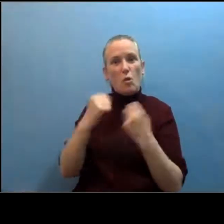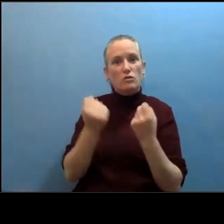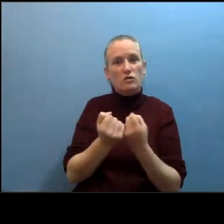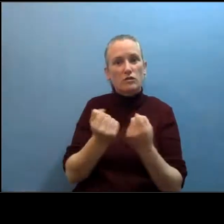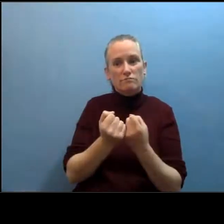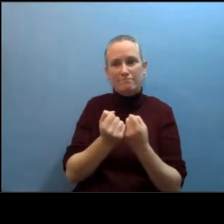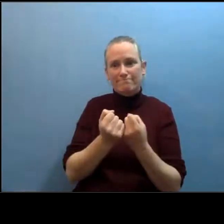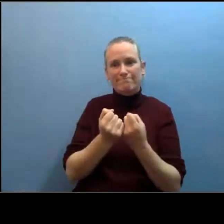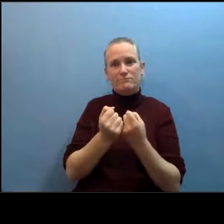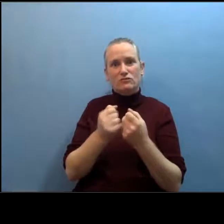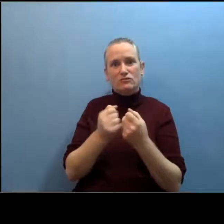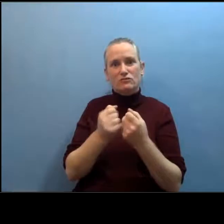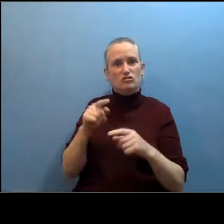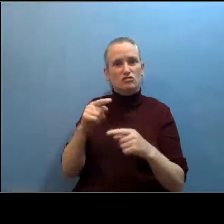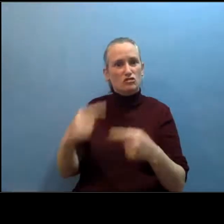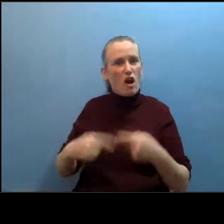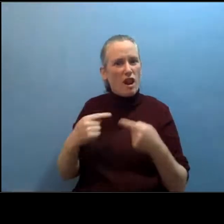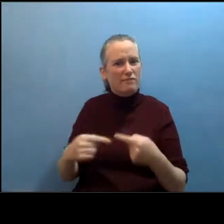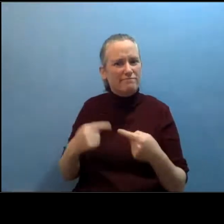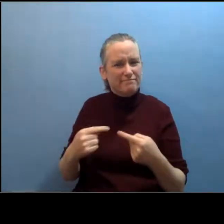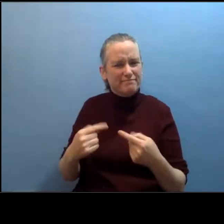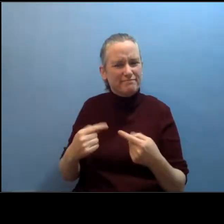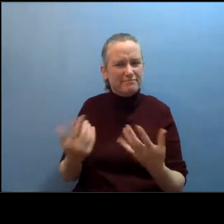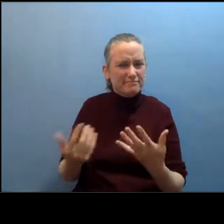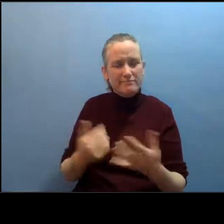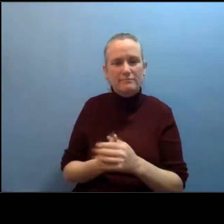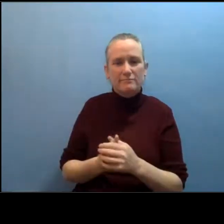school? In which case,